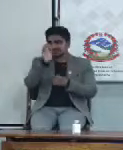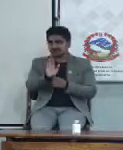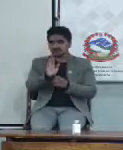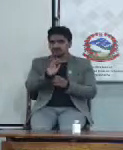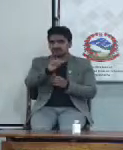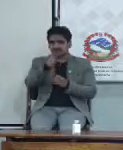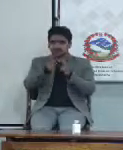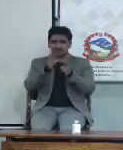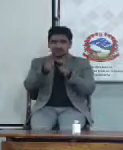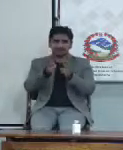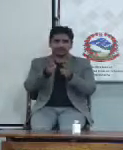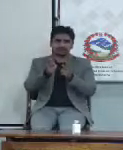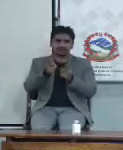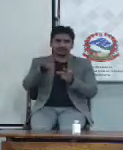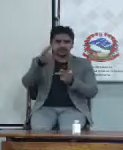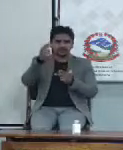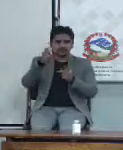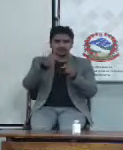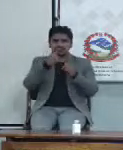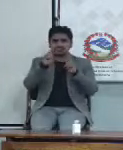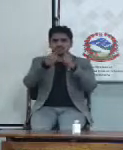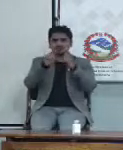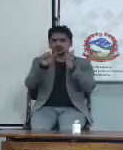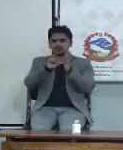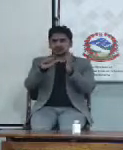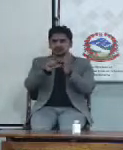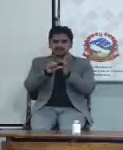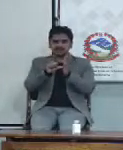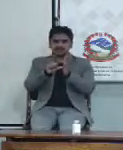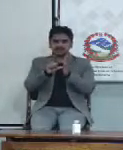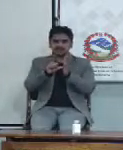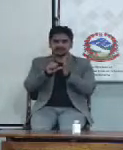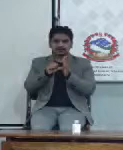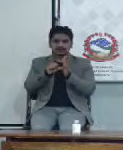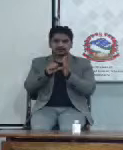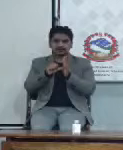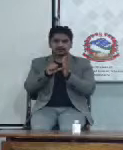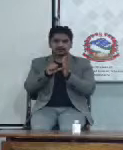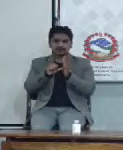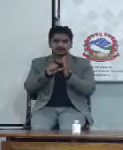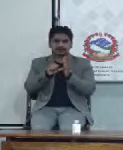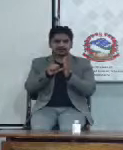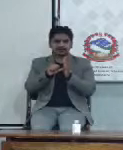the road connection is connected with the Okhal Dunga and other districts, but